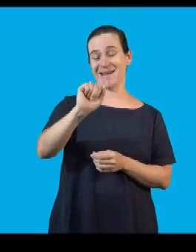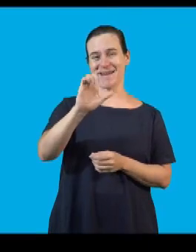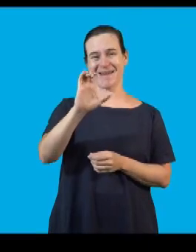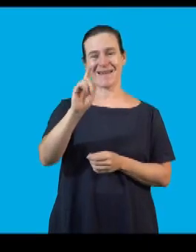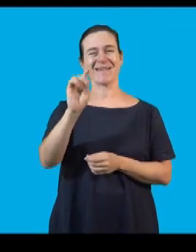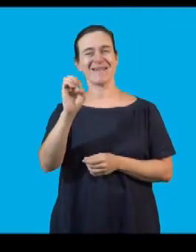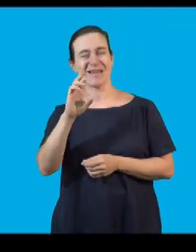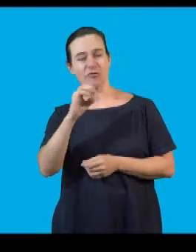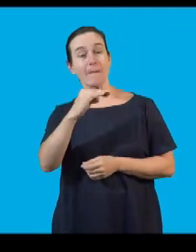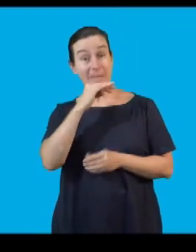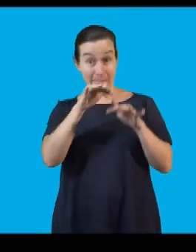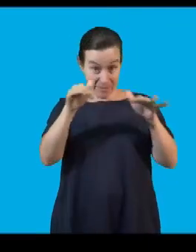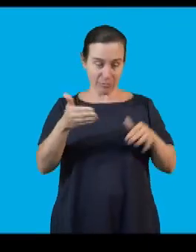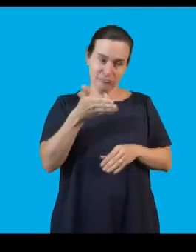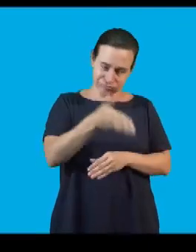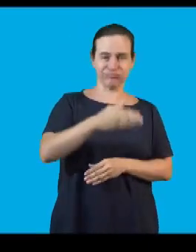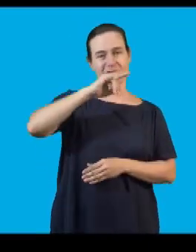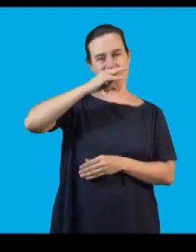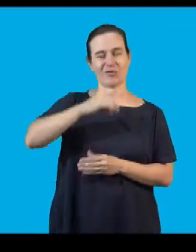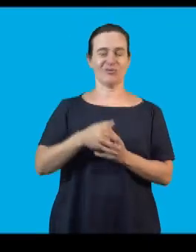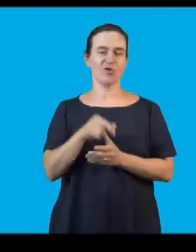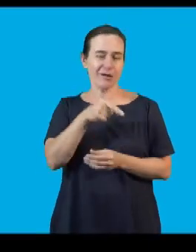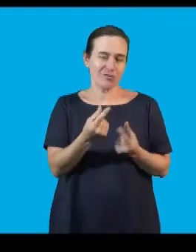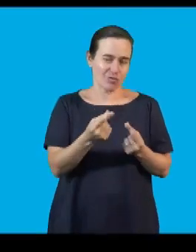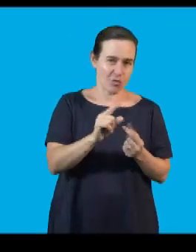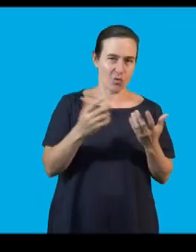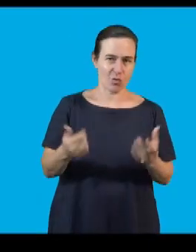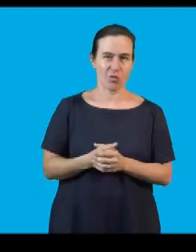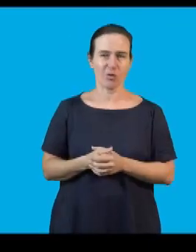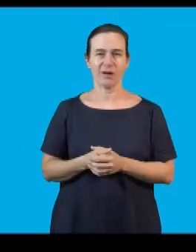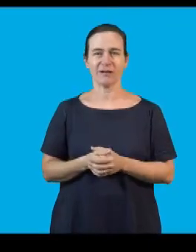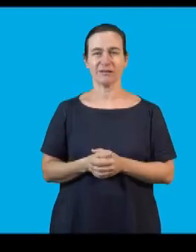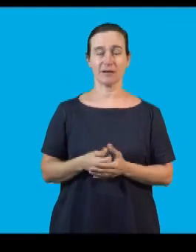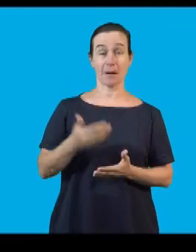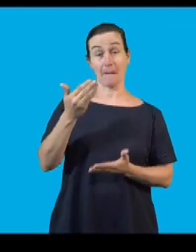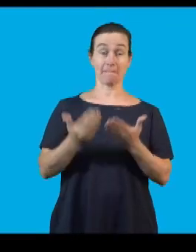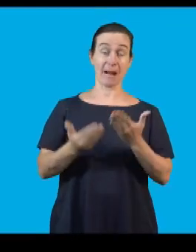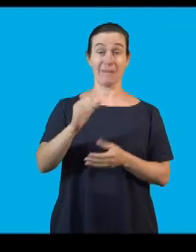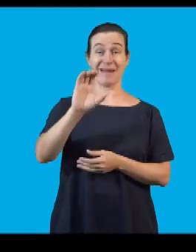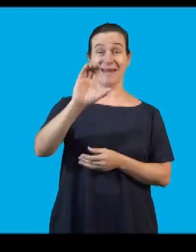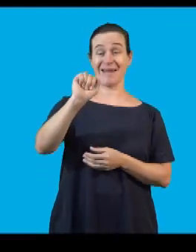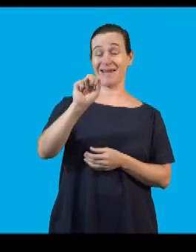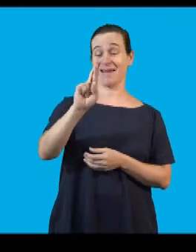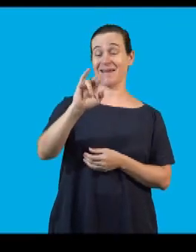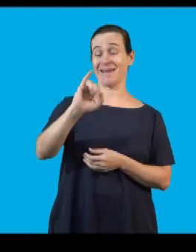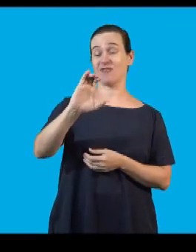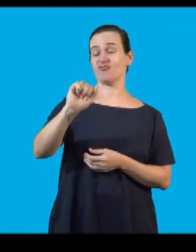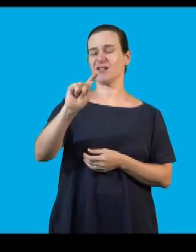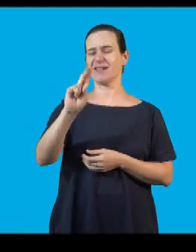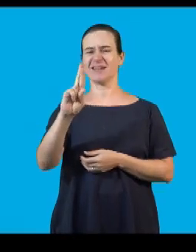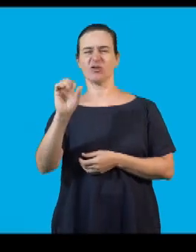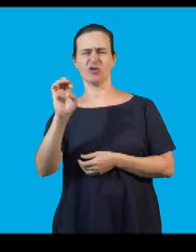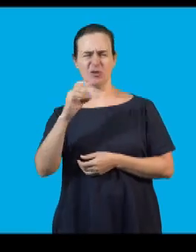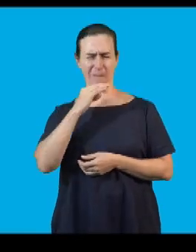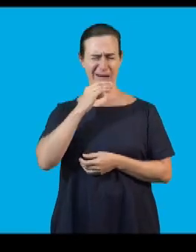see, the people that are acting out the motions in the cartoon. Look at caricatures, all right? So this is normally people